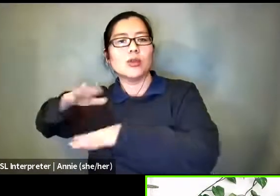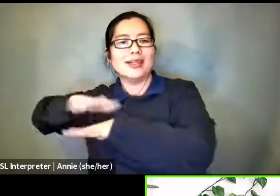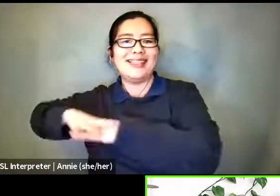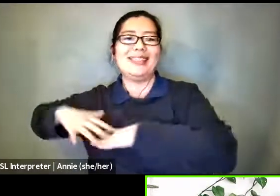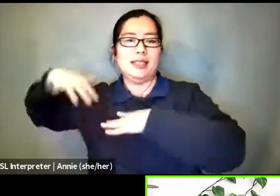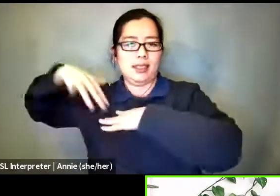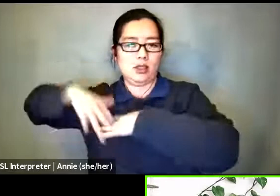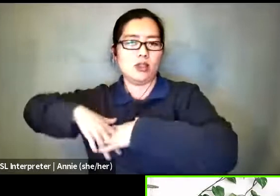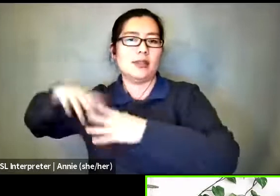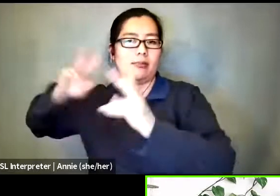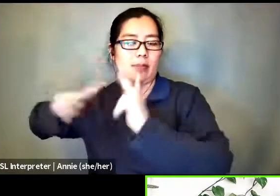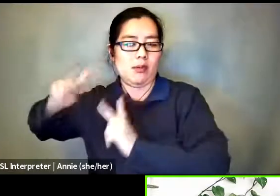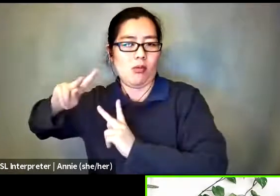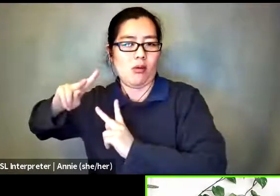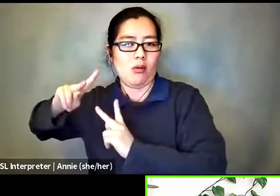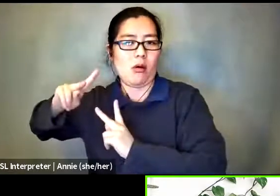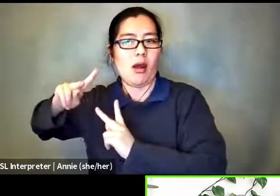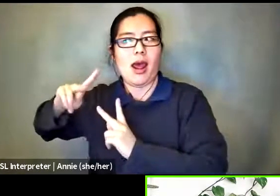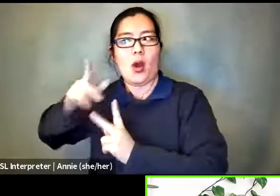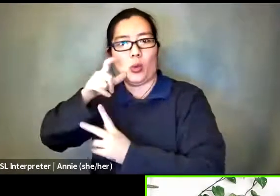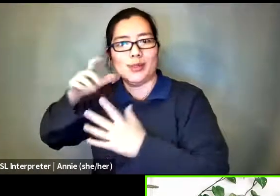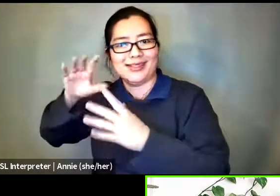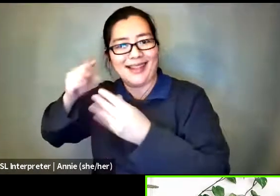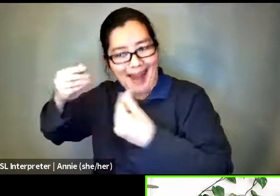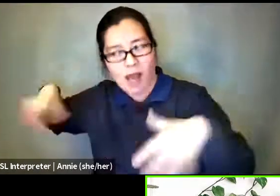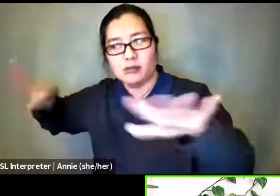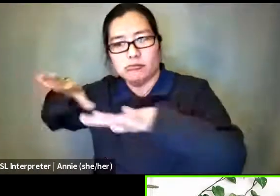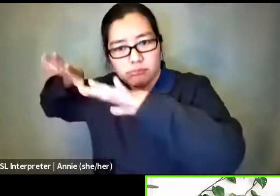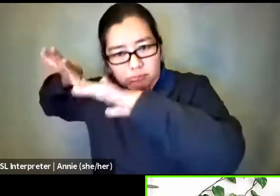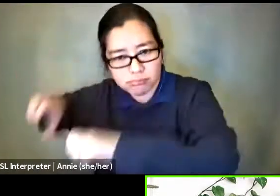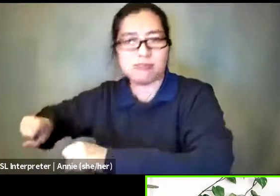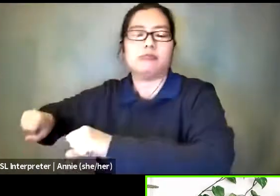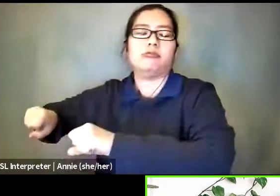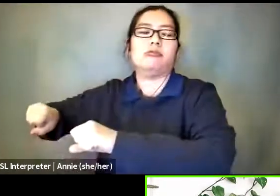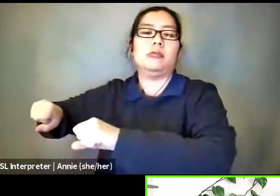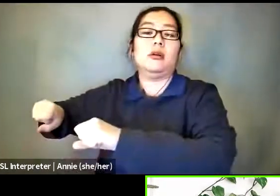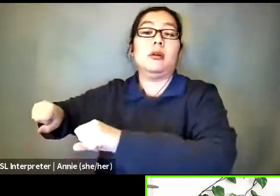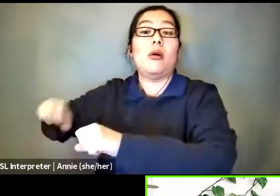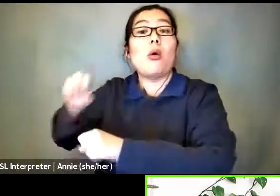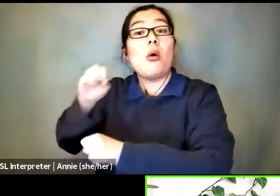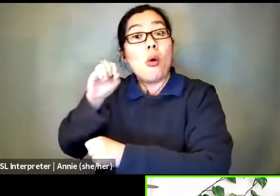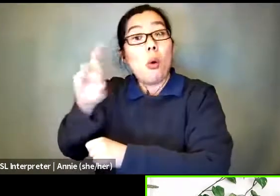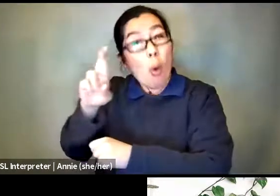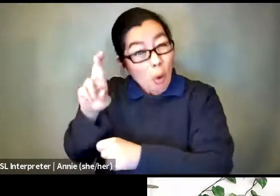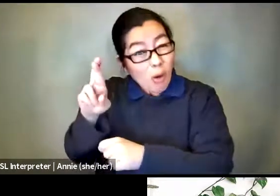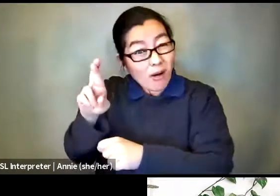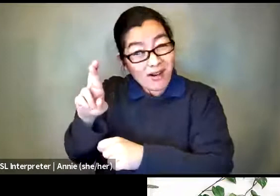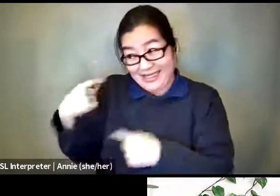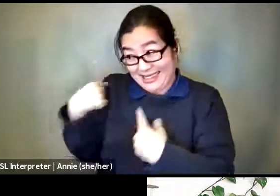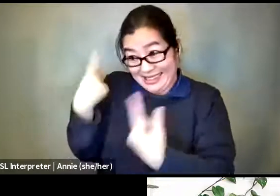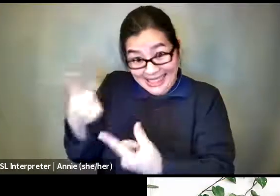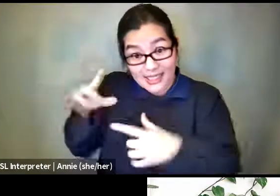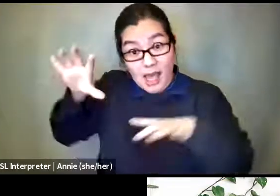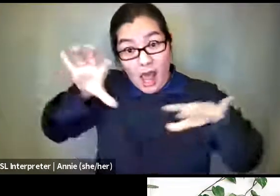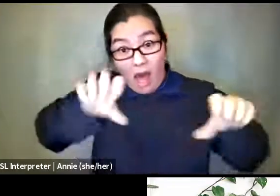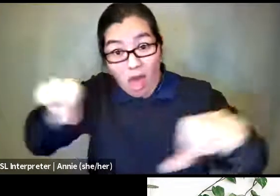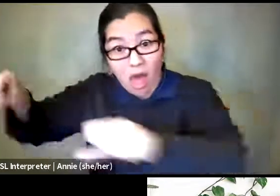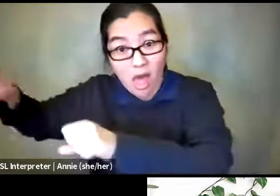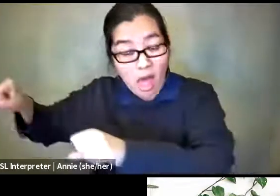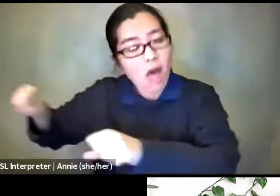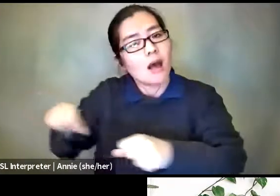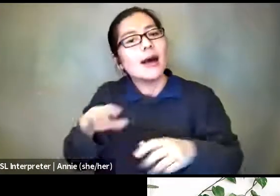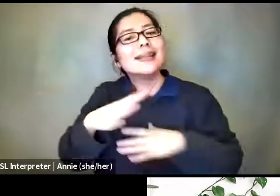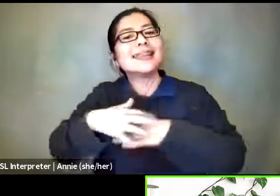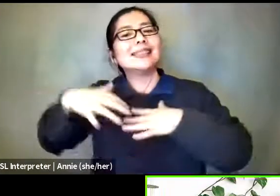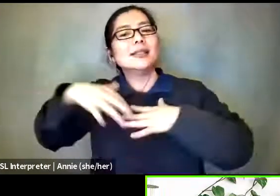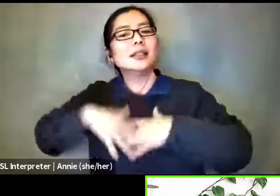on or where you live now, or the Indigenous people that have come here since? So I also encourage